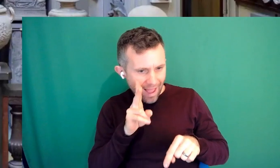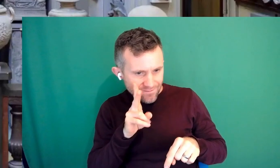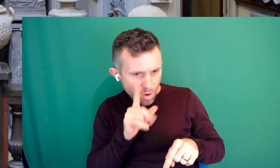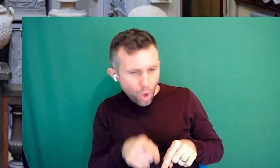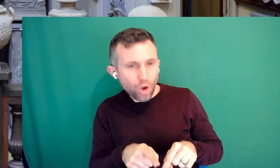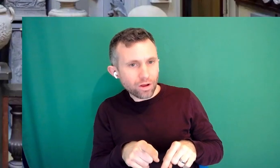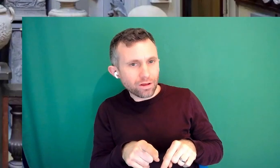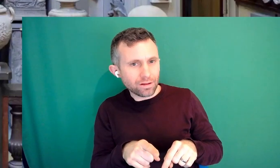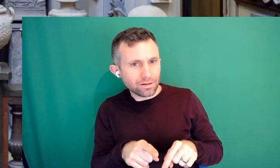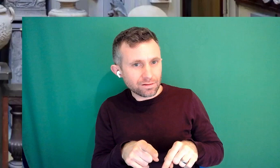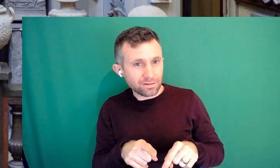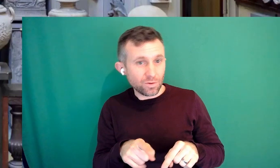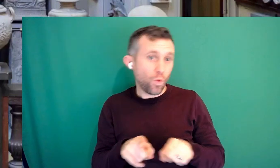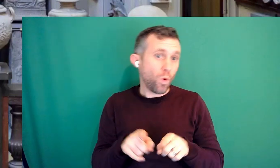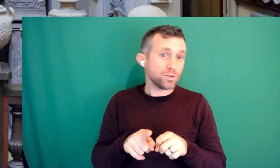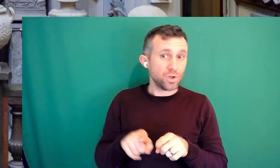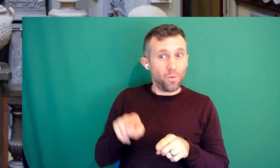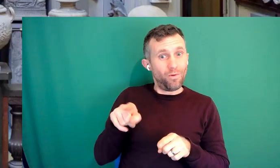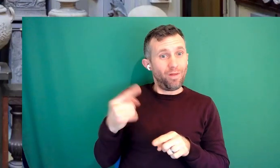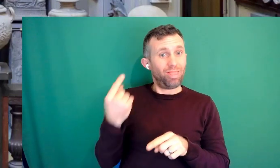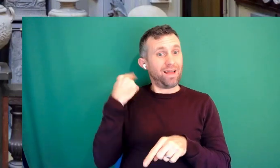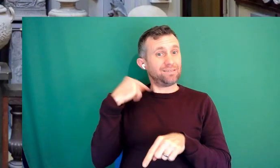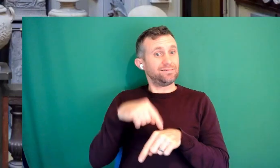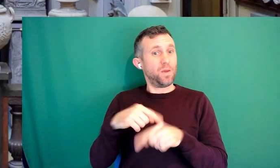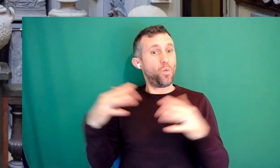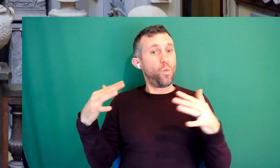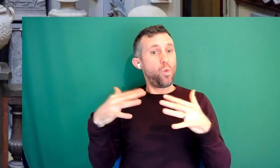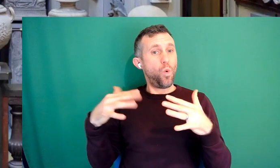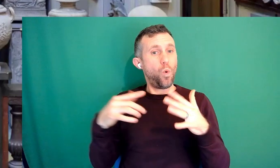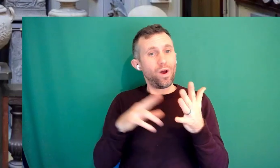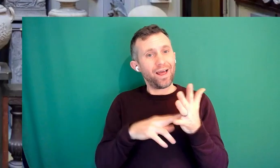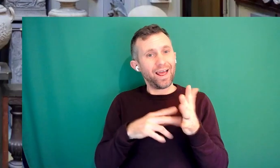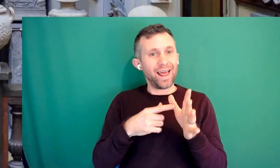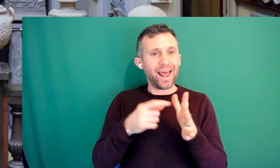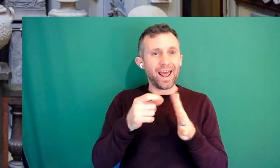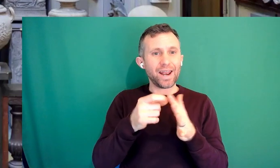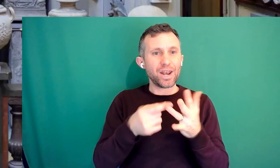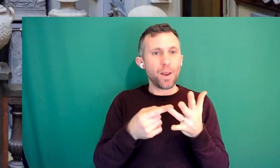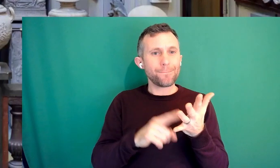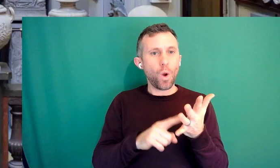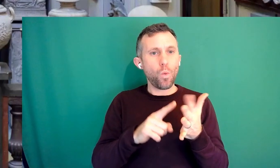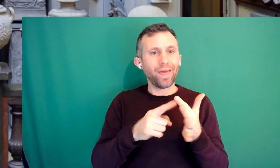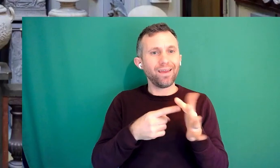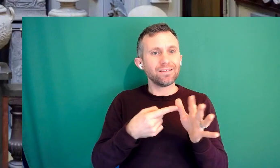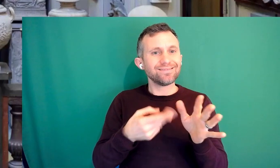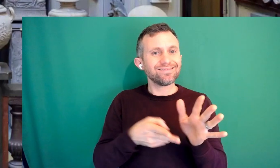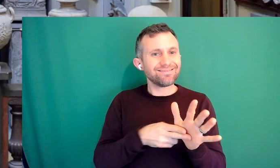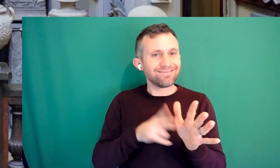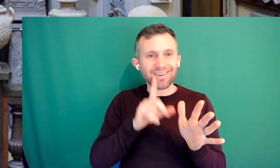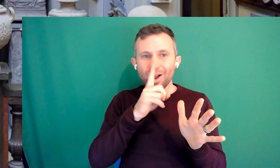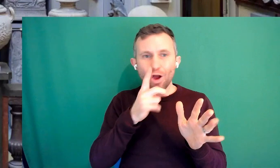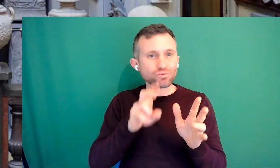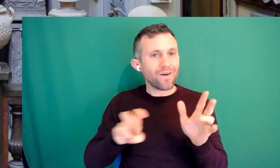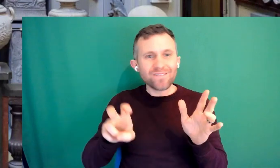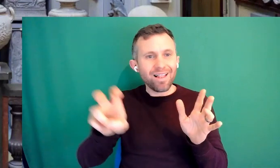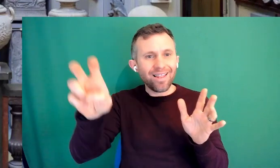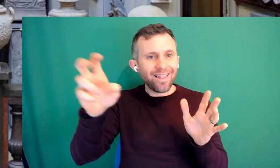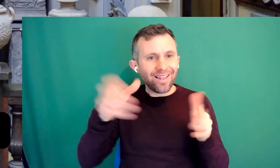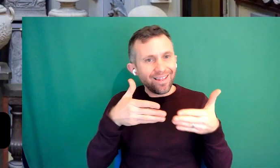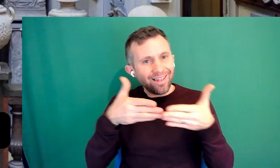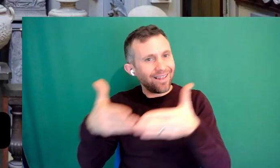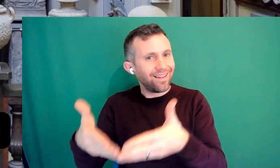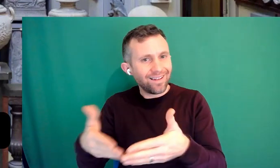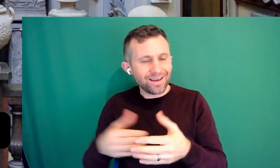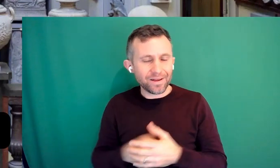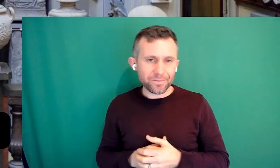his own bust. Here in the center of the image, this is the other side of the dome space, and